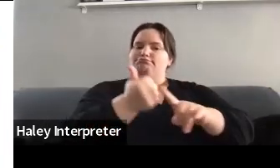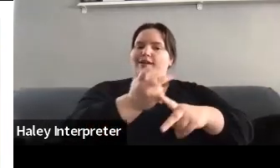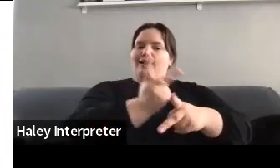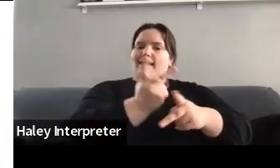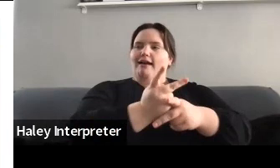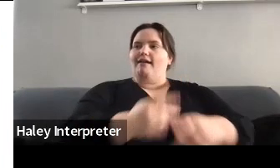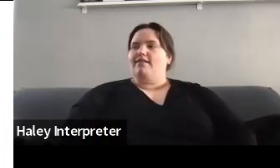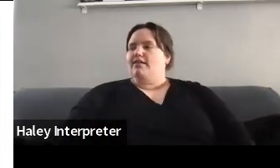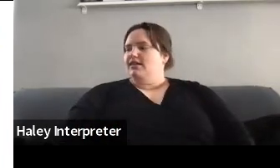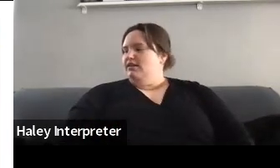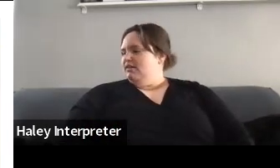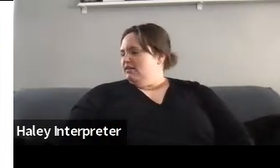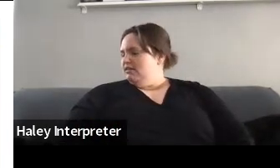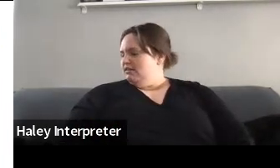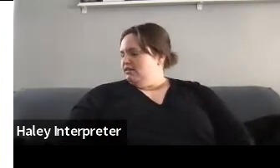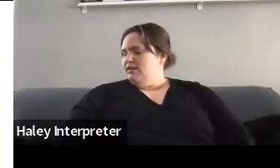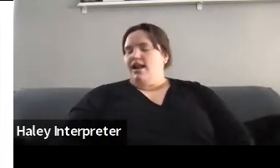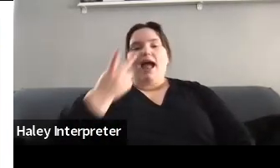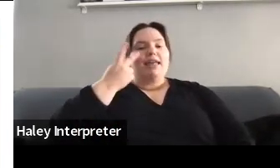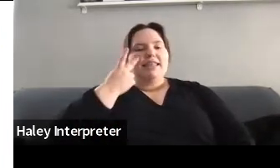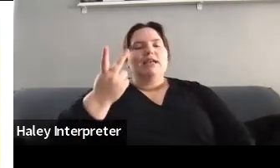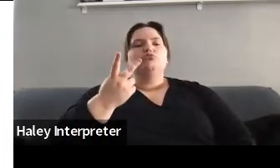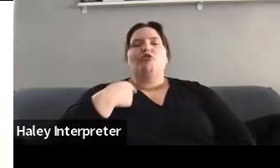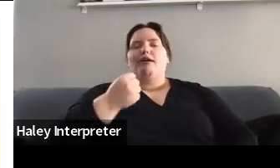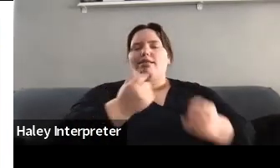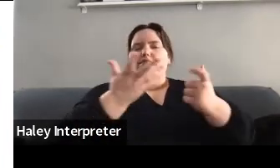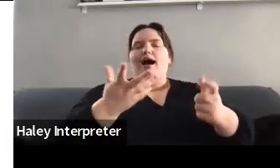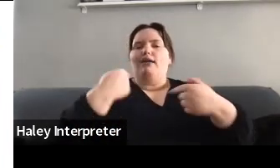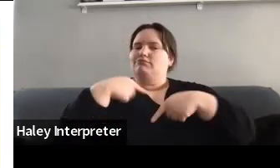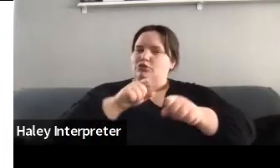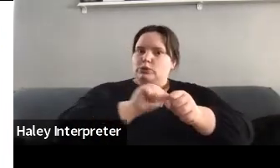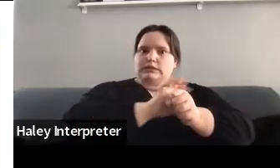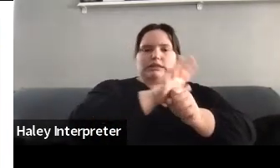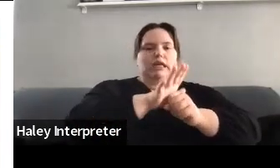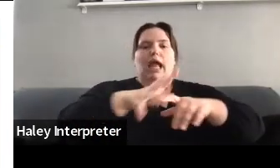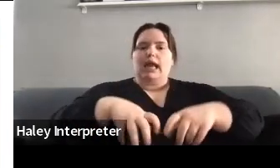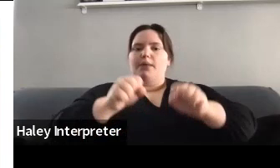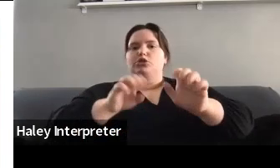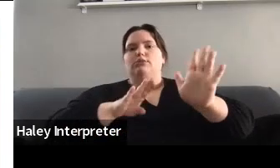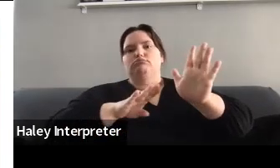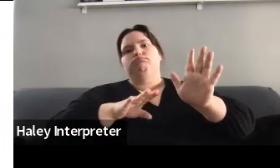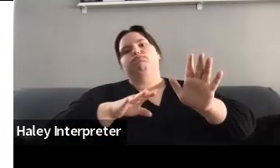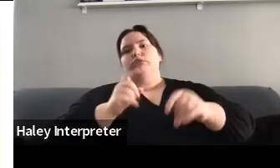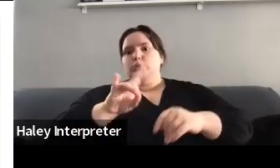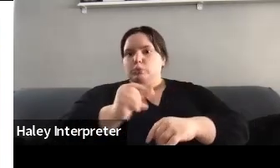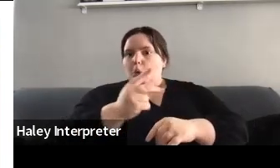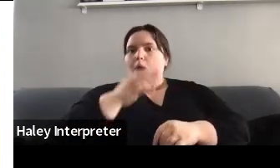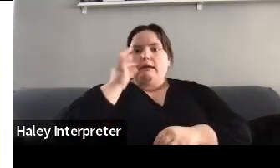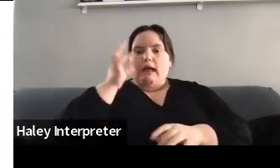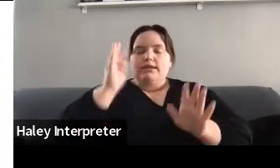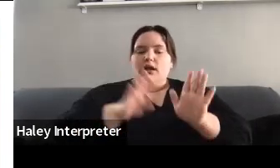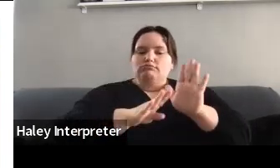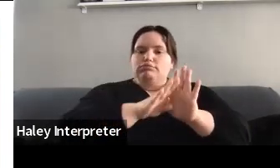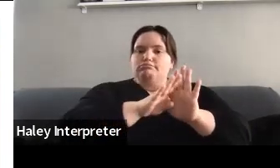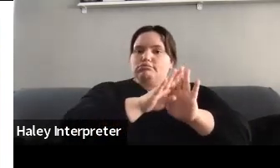these benefits come out during COVID. I know adoption rates went up exponentially as folks were dealing with